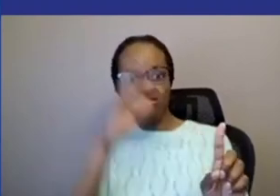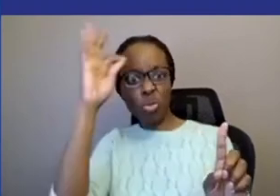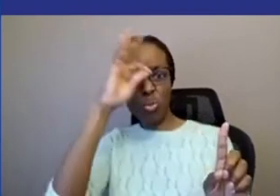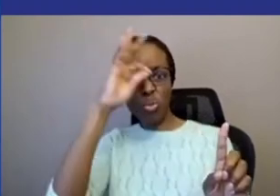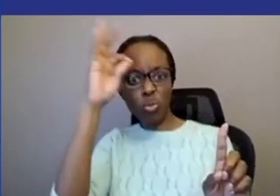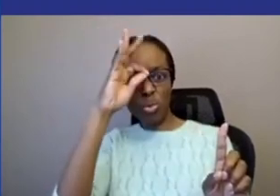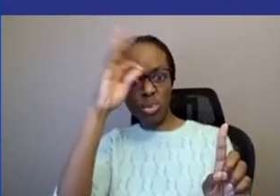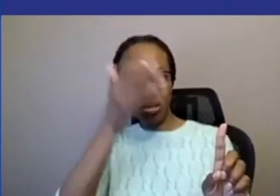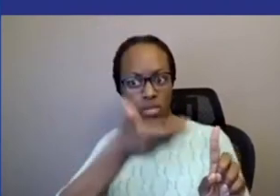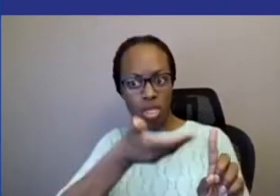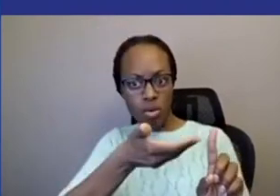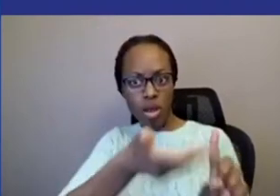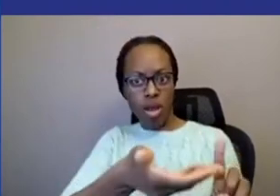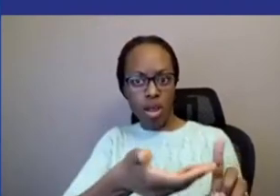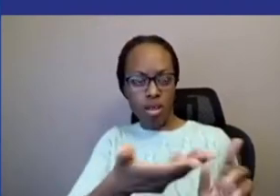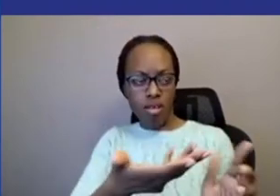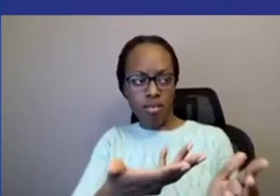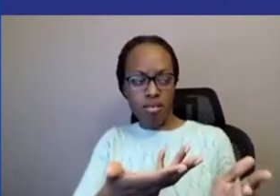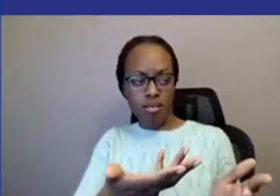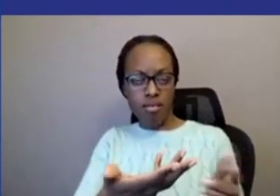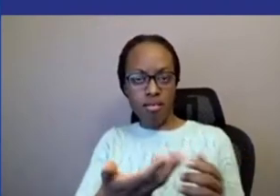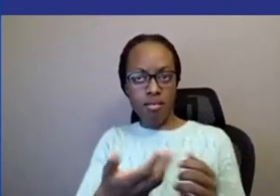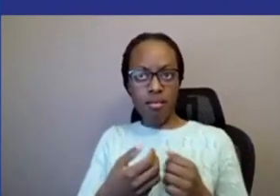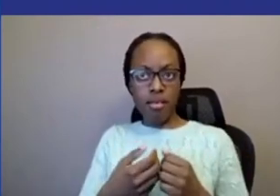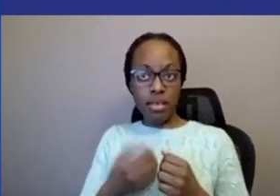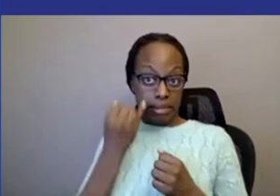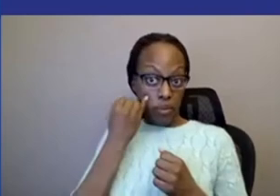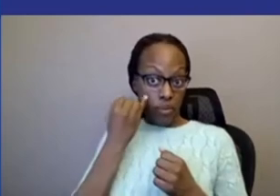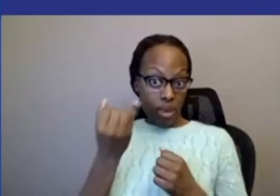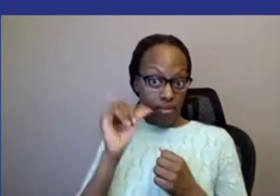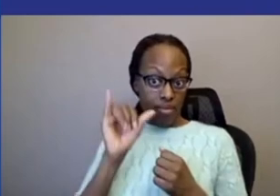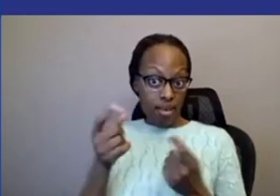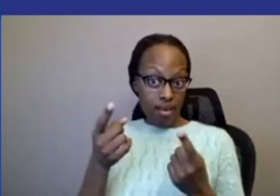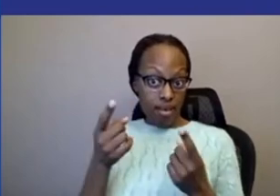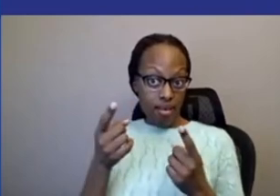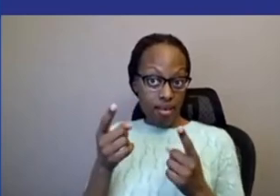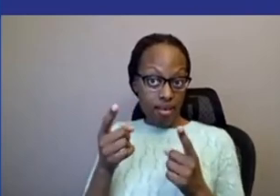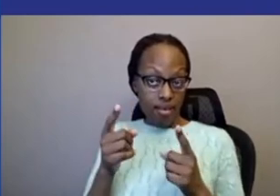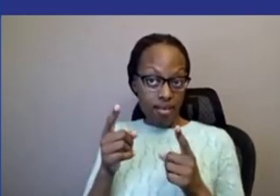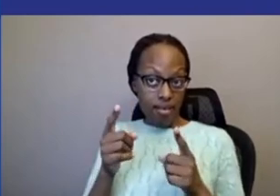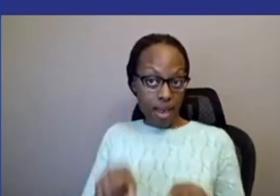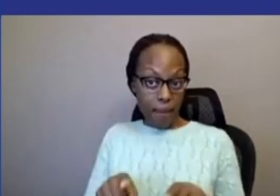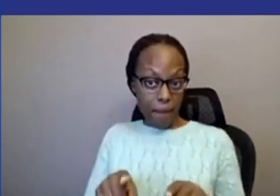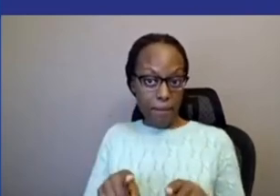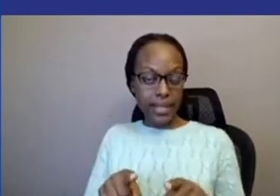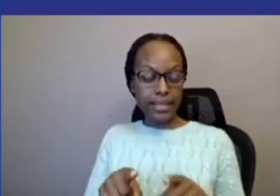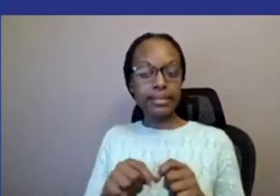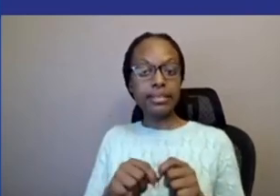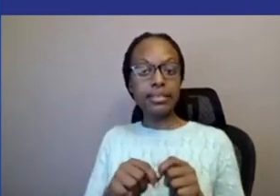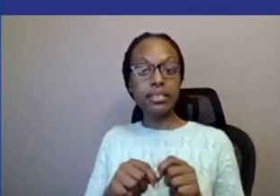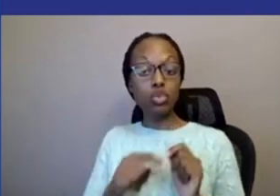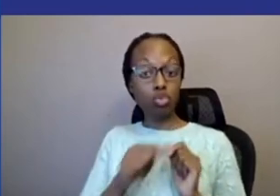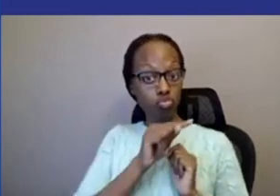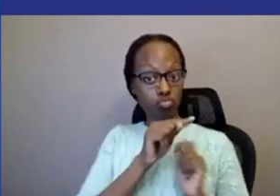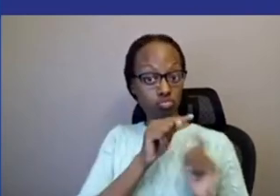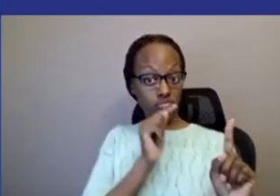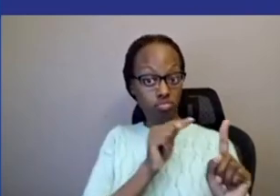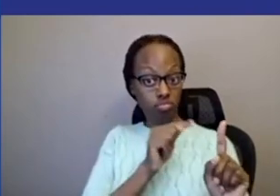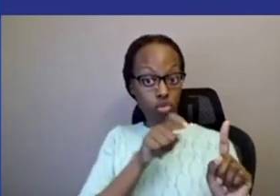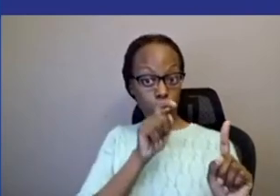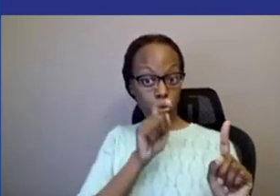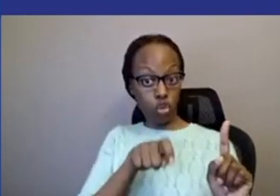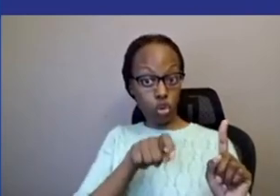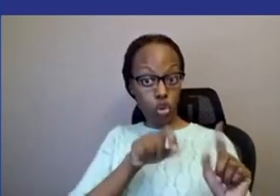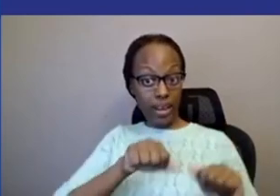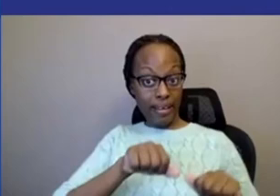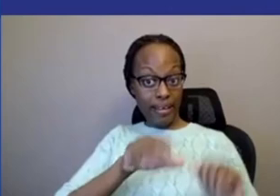Could you share some thoughts on if or how that person, that choreographer, should give up that job